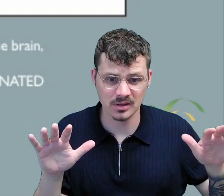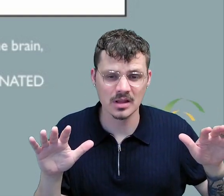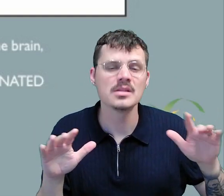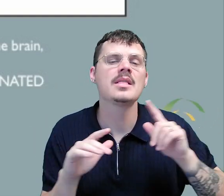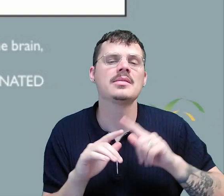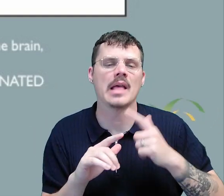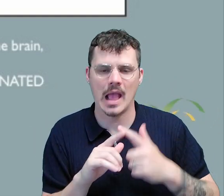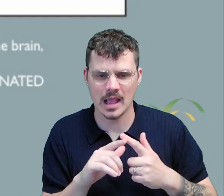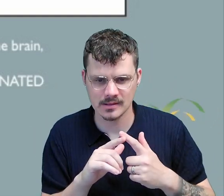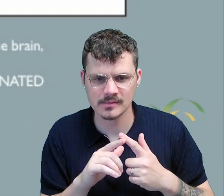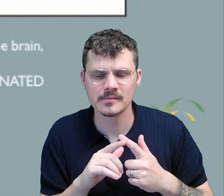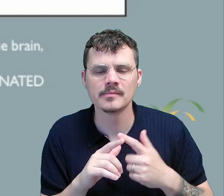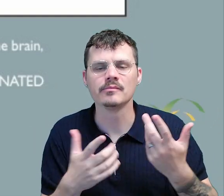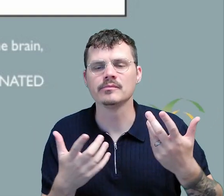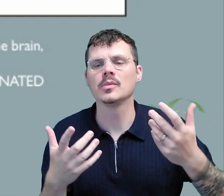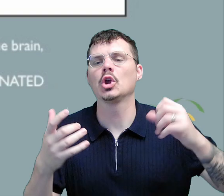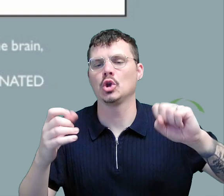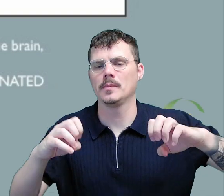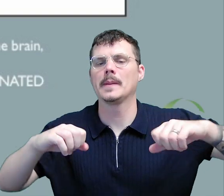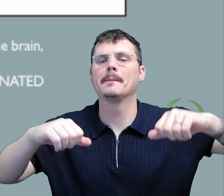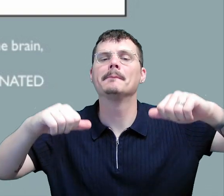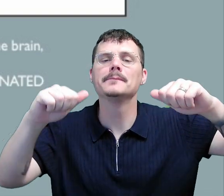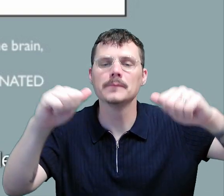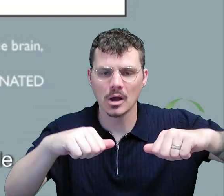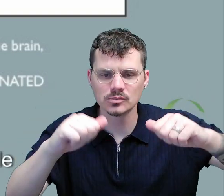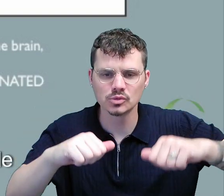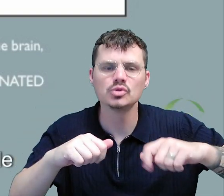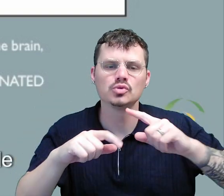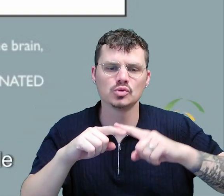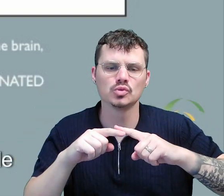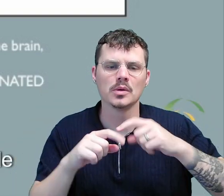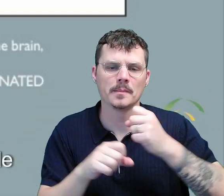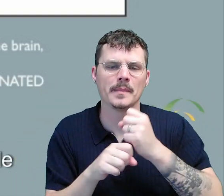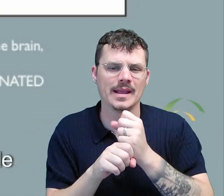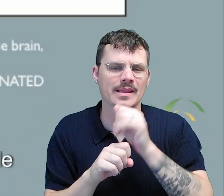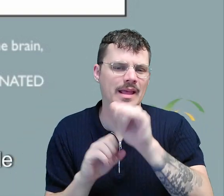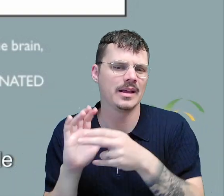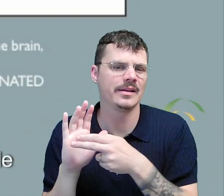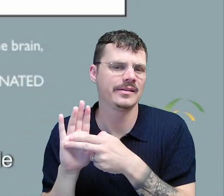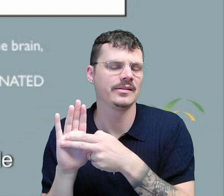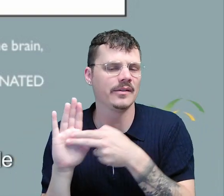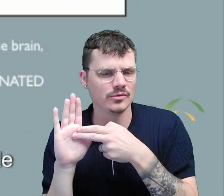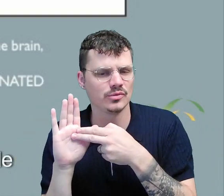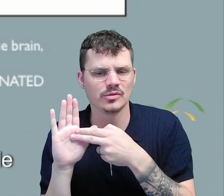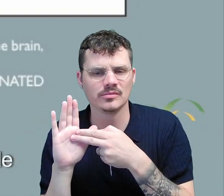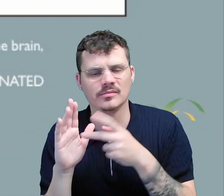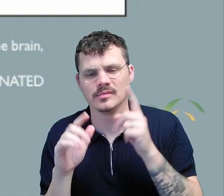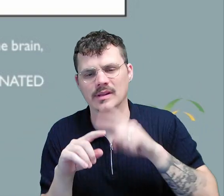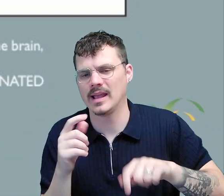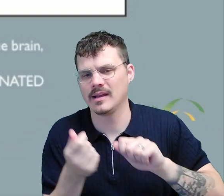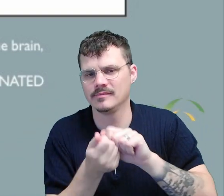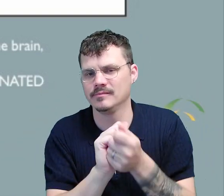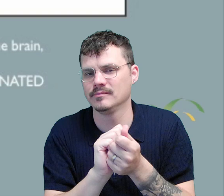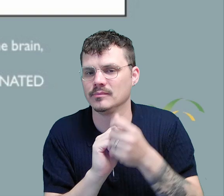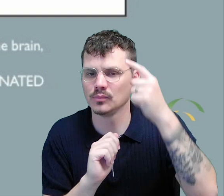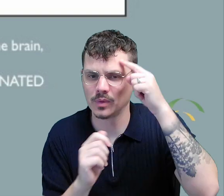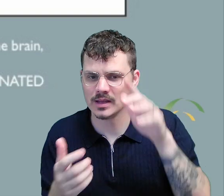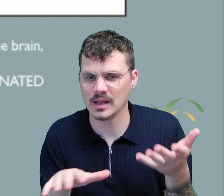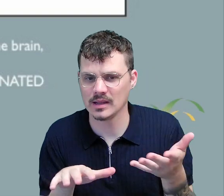then it might be possible to make the diagnosis of irreversible brain